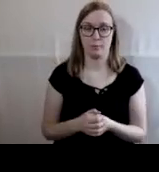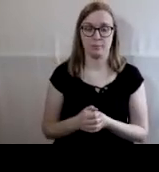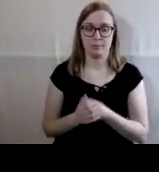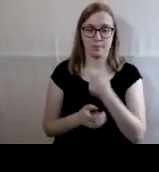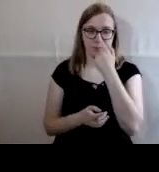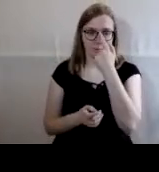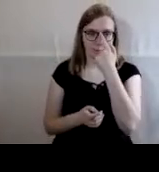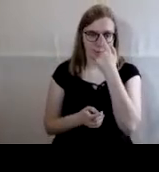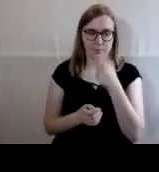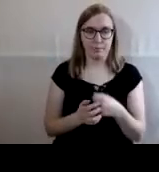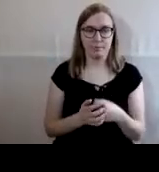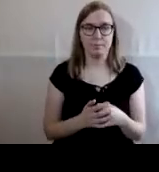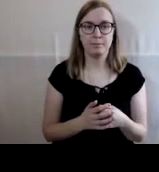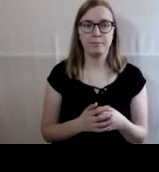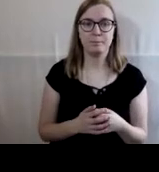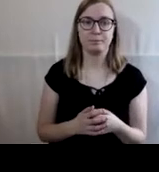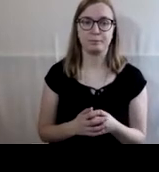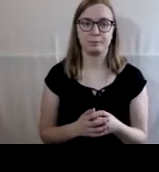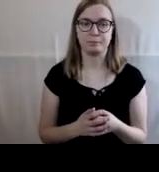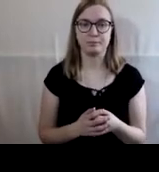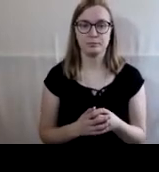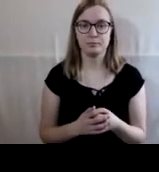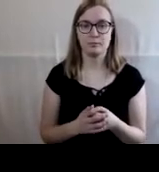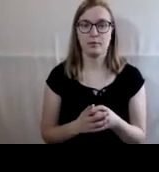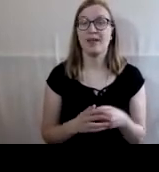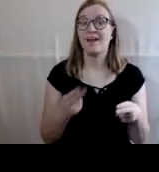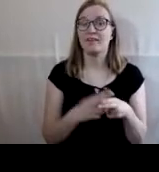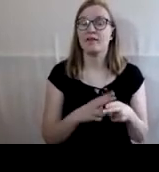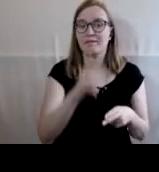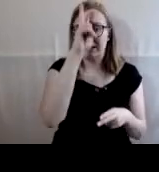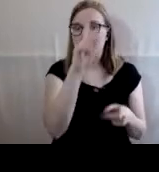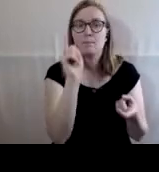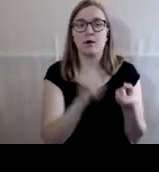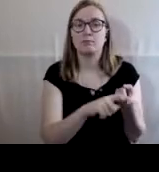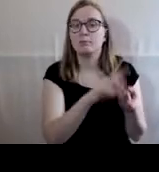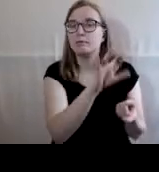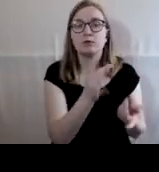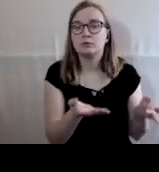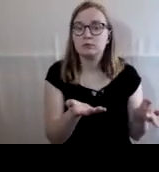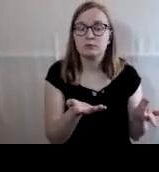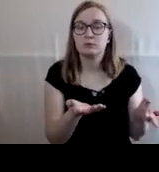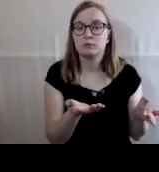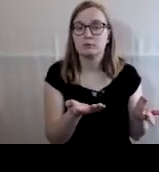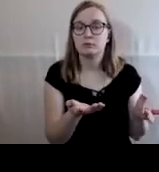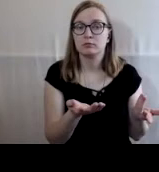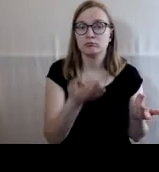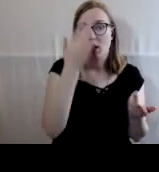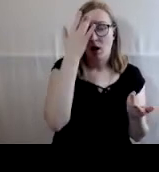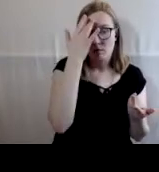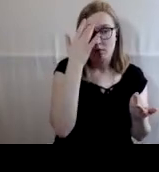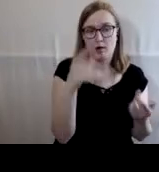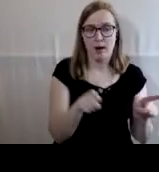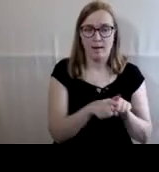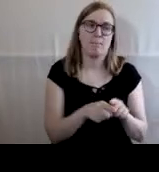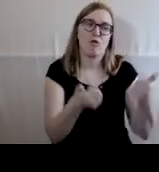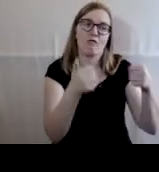choosing countries to benchmark against, countries that you think you can compare against,